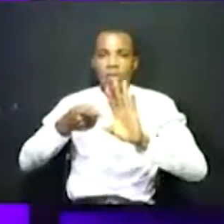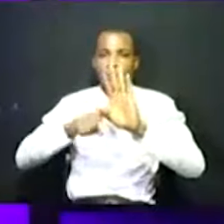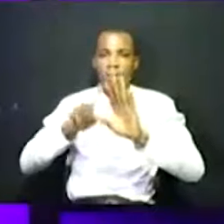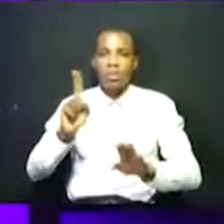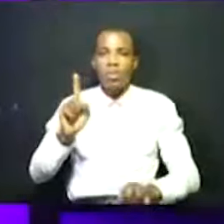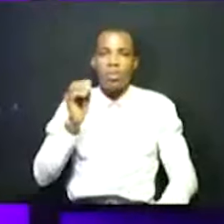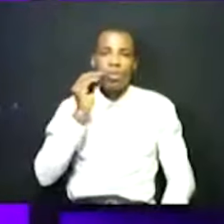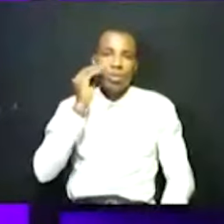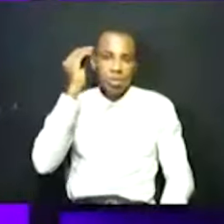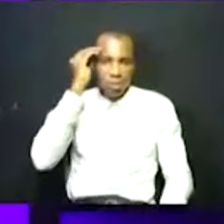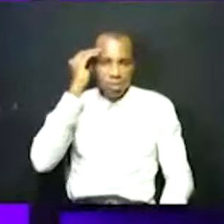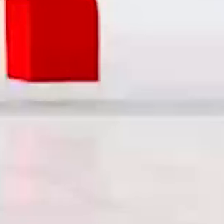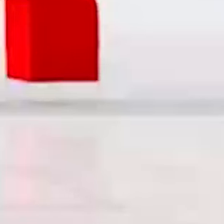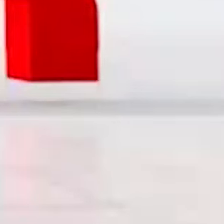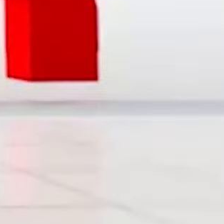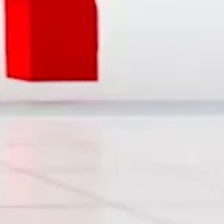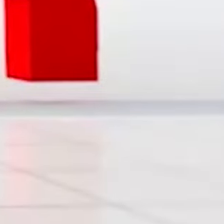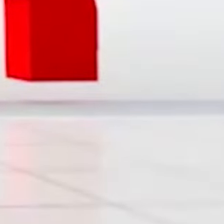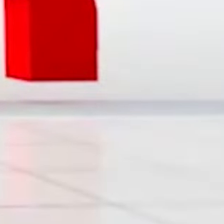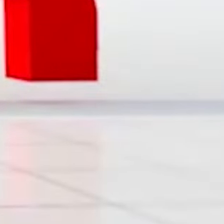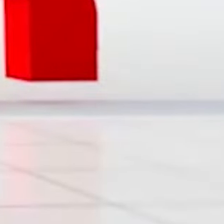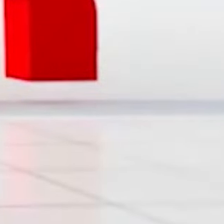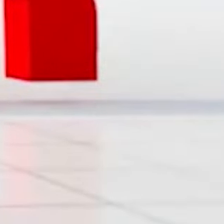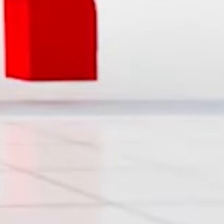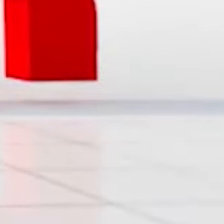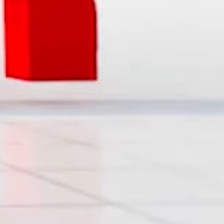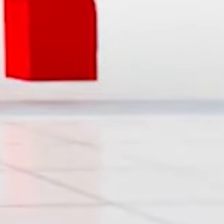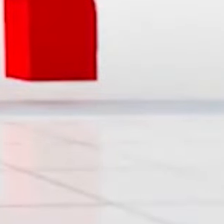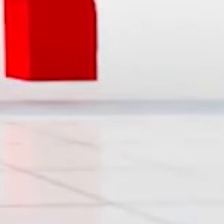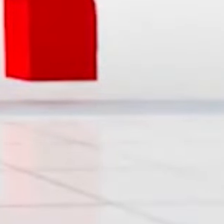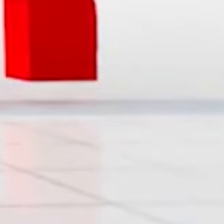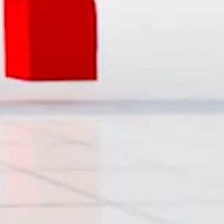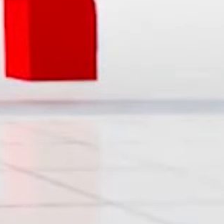God bless you. Shall we rise to our